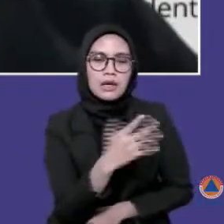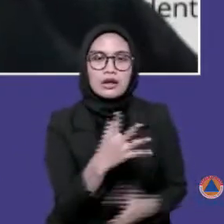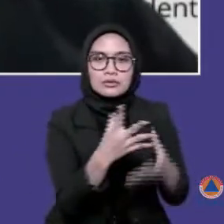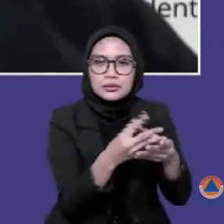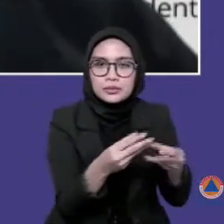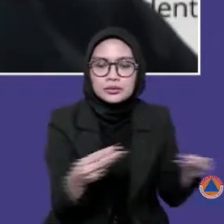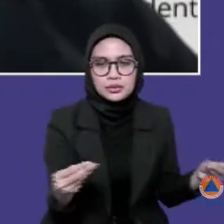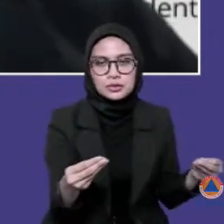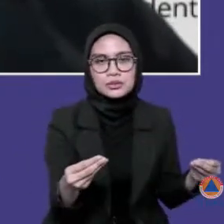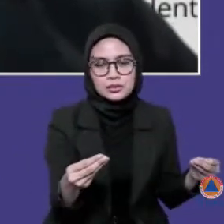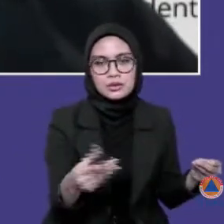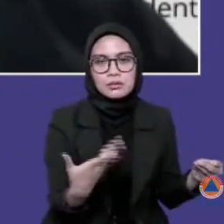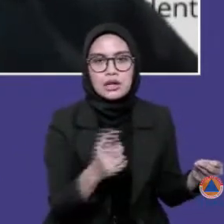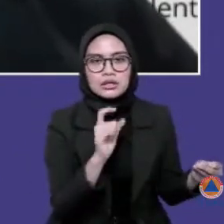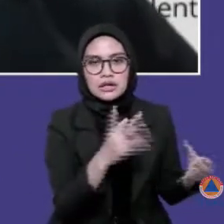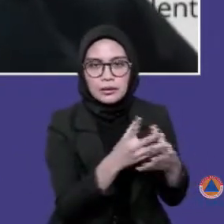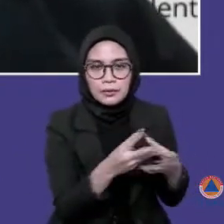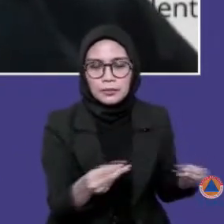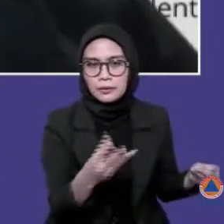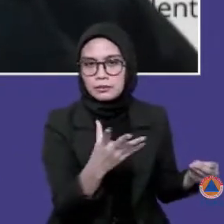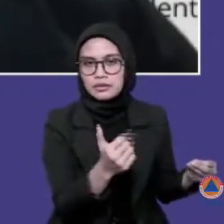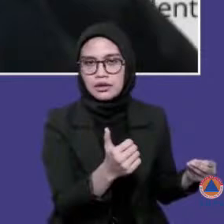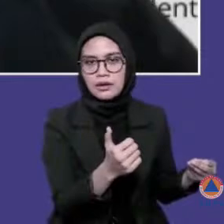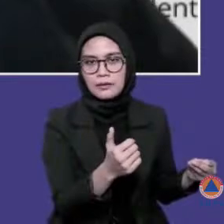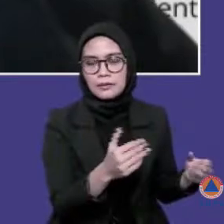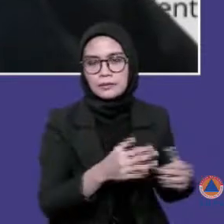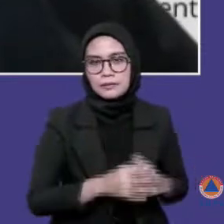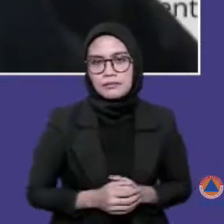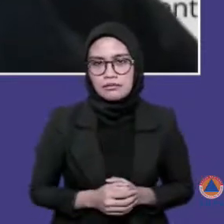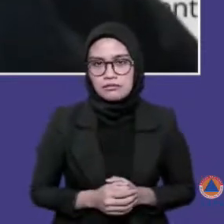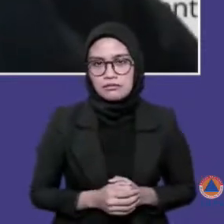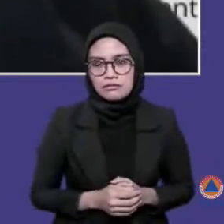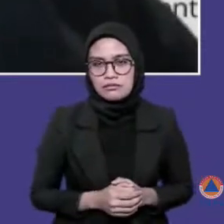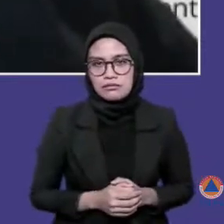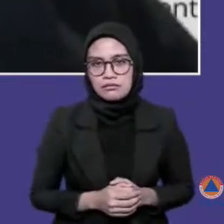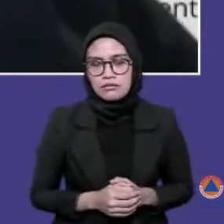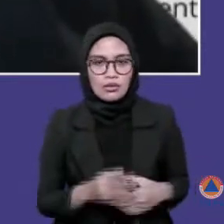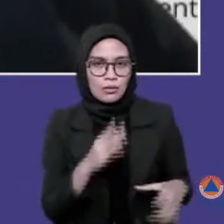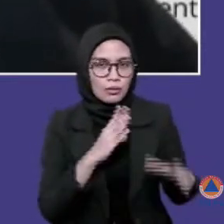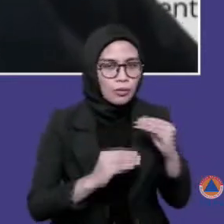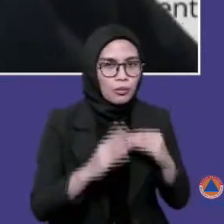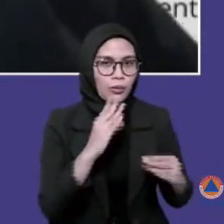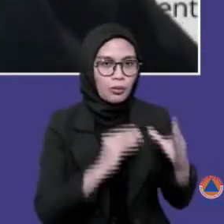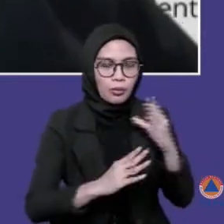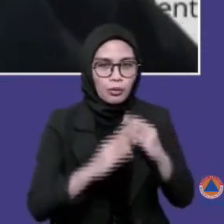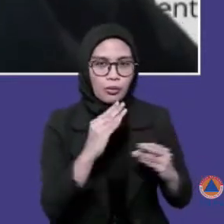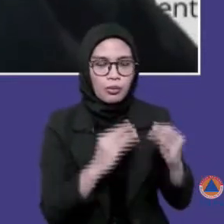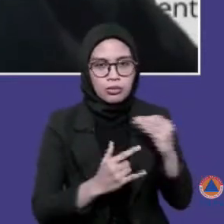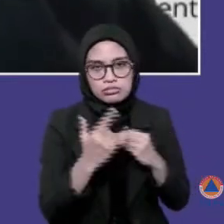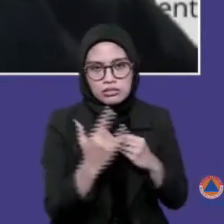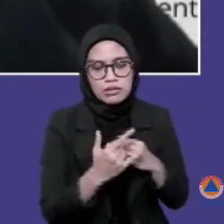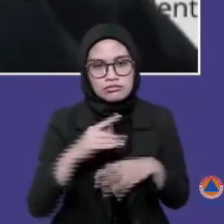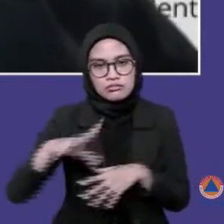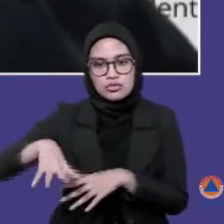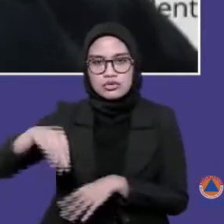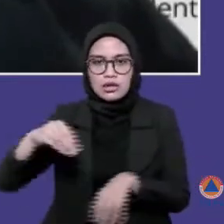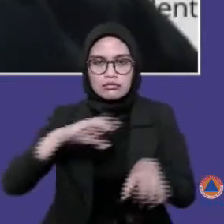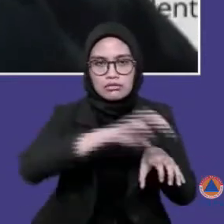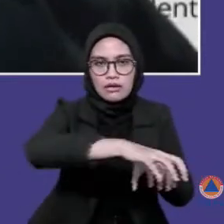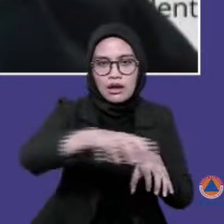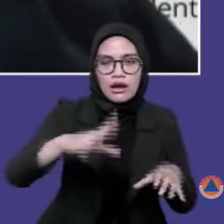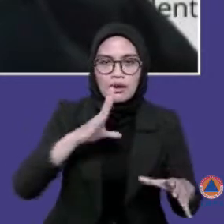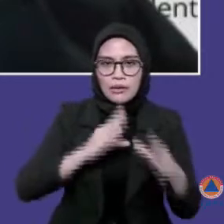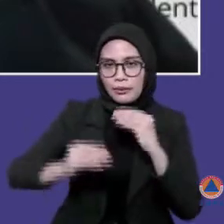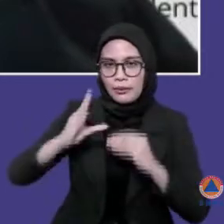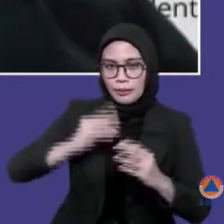case by case. And we are in close communications with the local government authorities, and